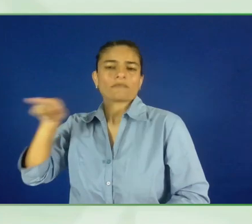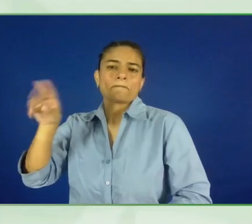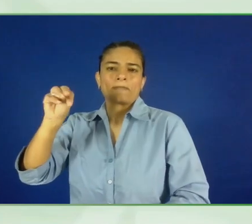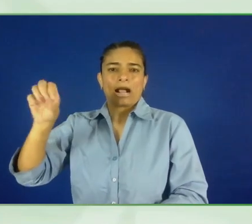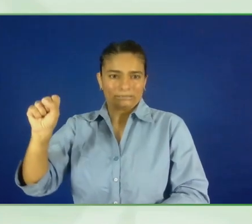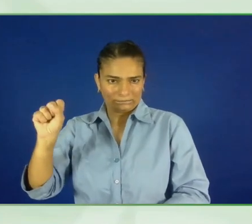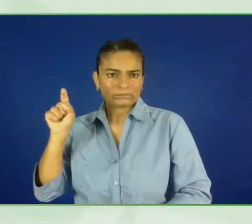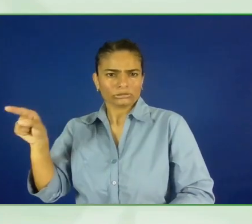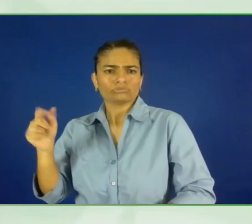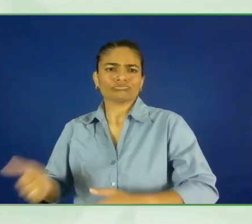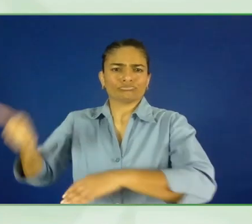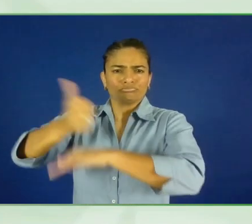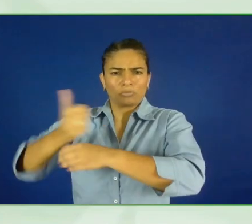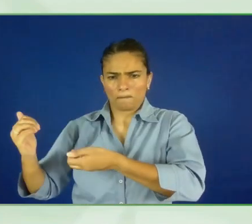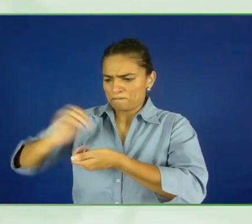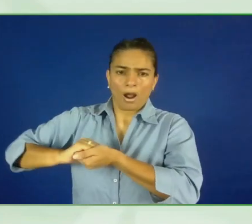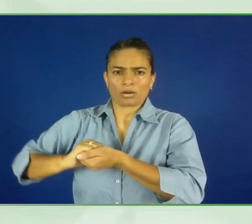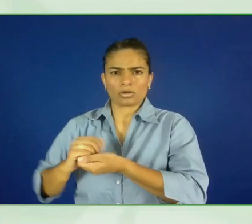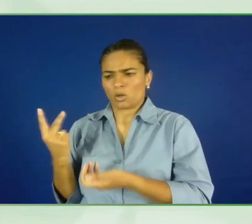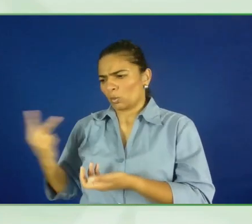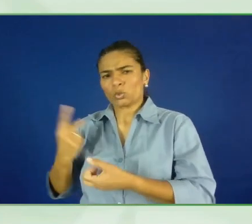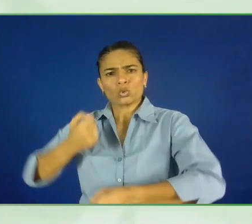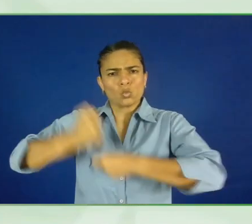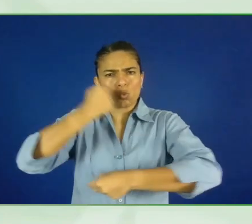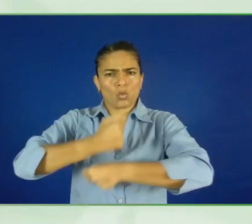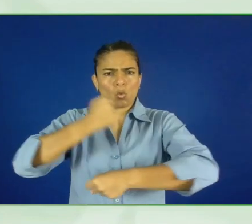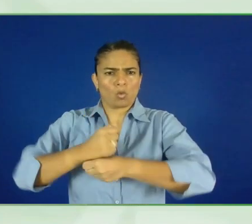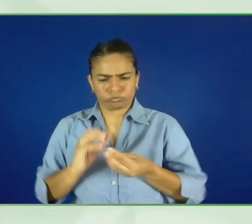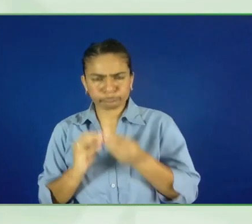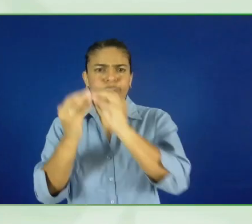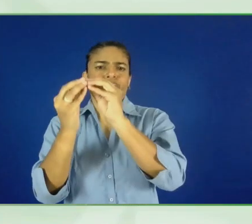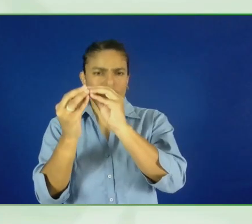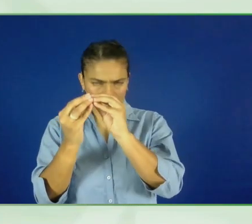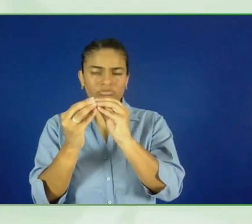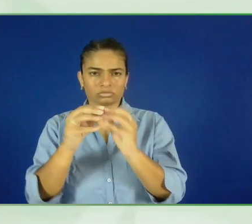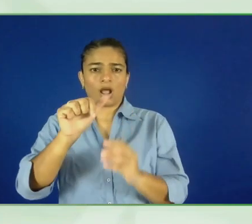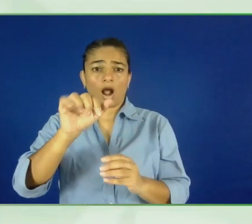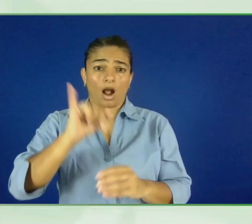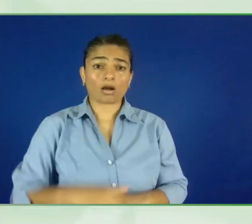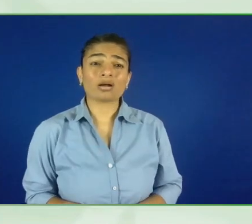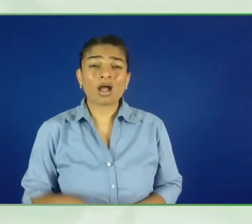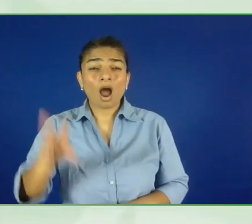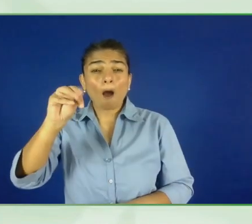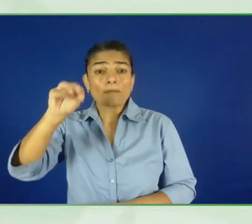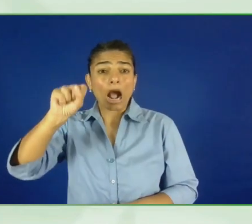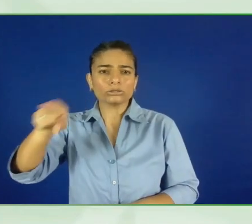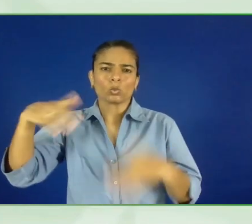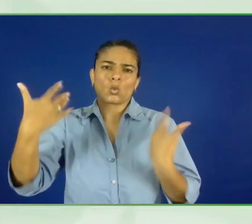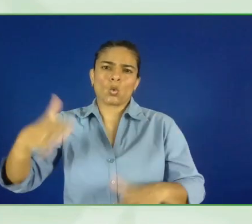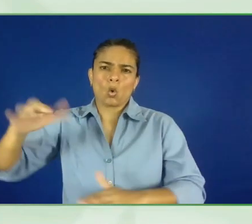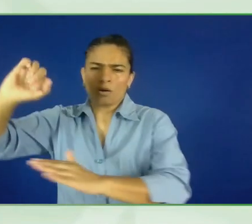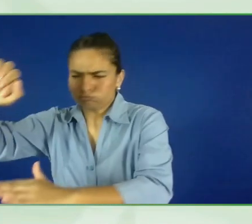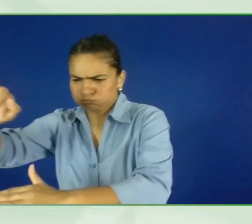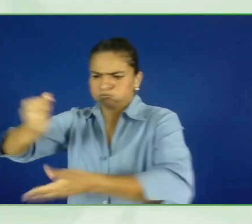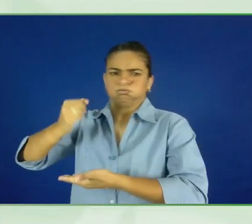is funding big chunks of the artificial intelligence work that we do as the Essl Foundation, but Ioana is much more than